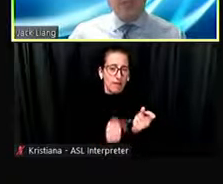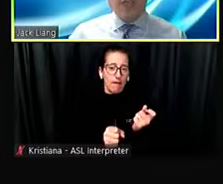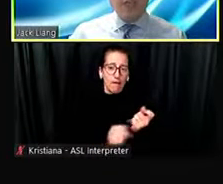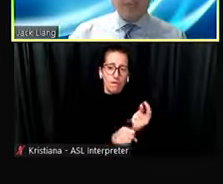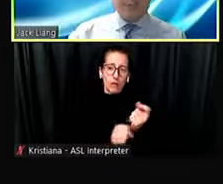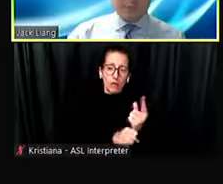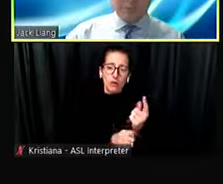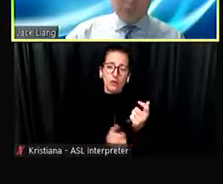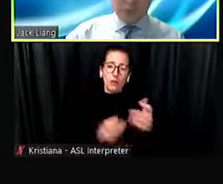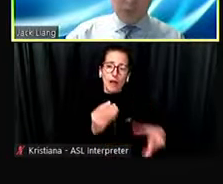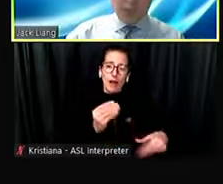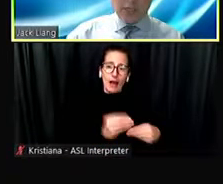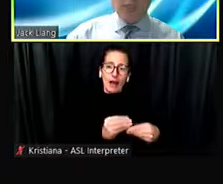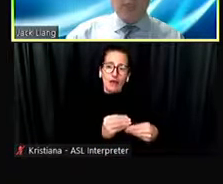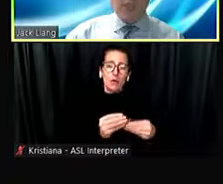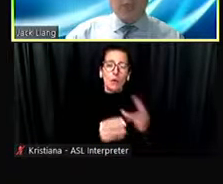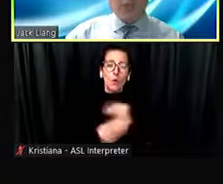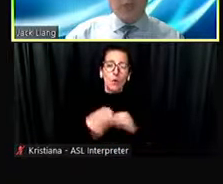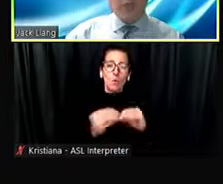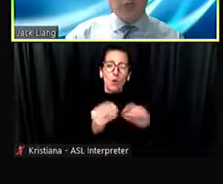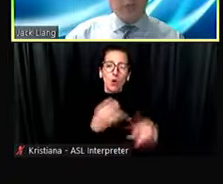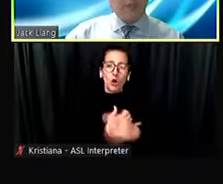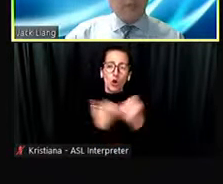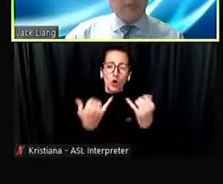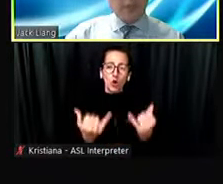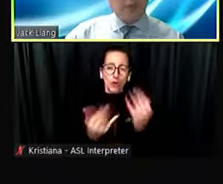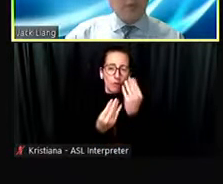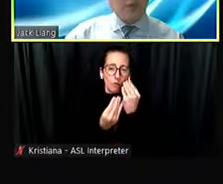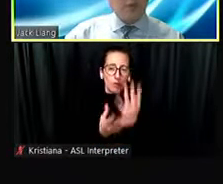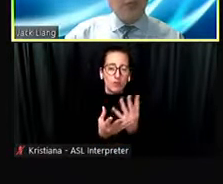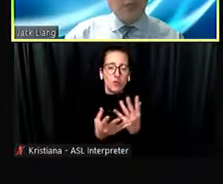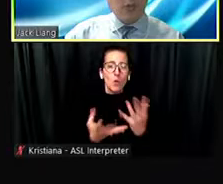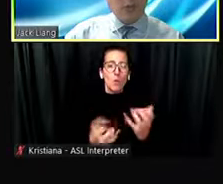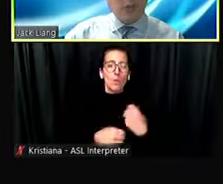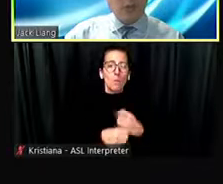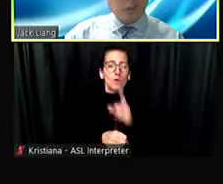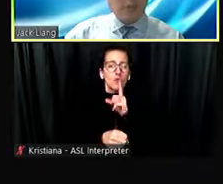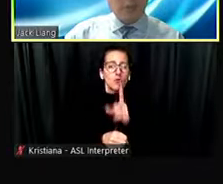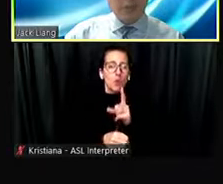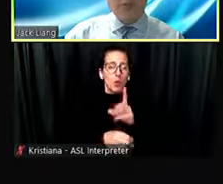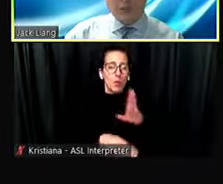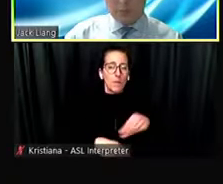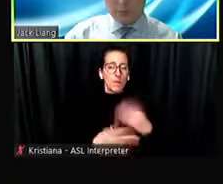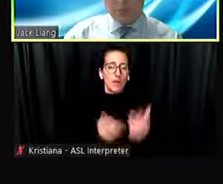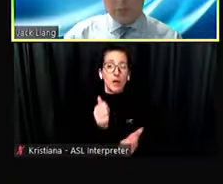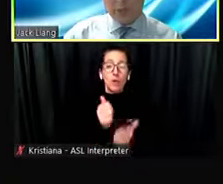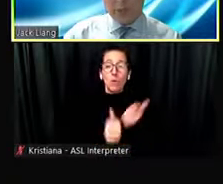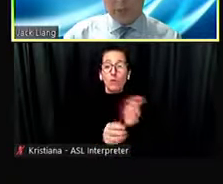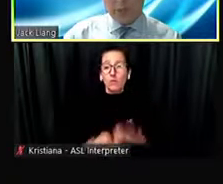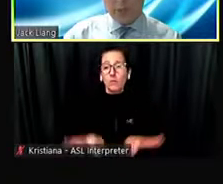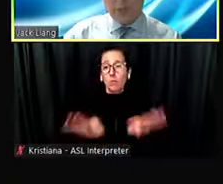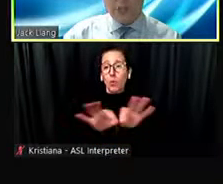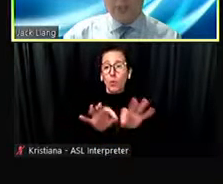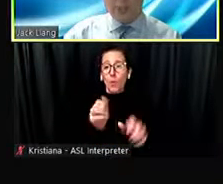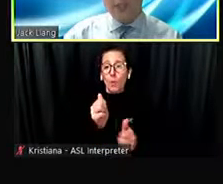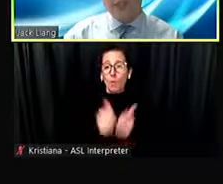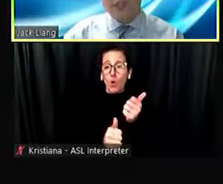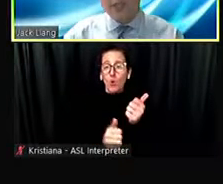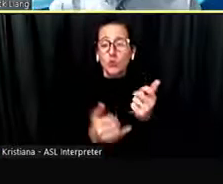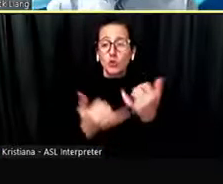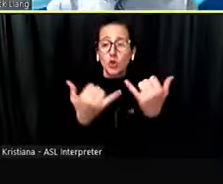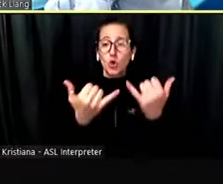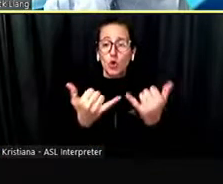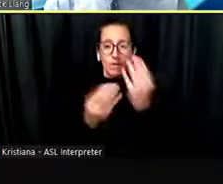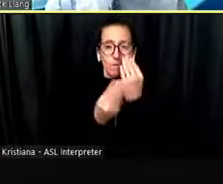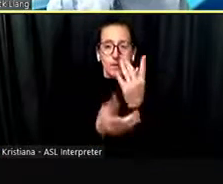information and try to really make sure that we bring the most relevant, most useful information to you in this